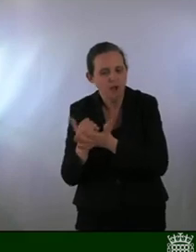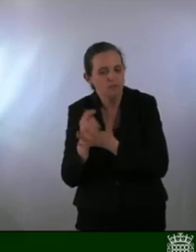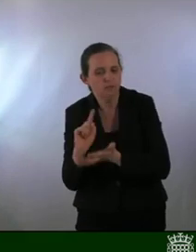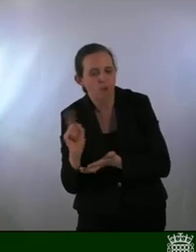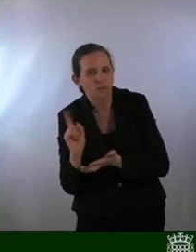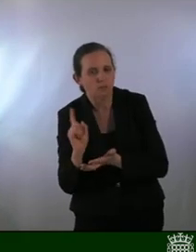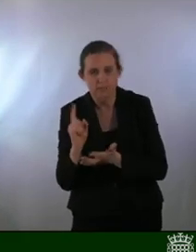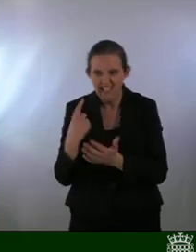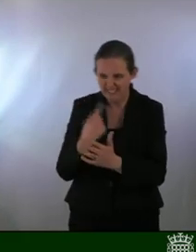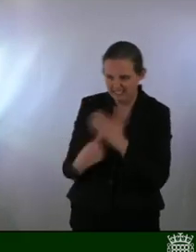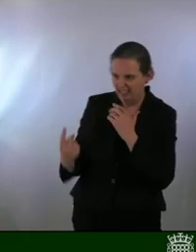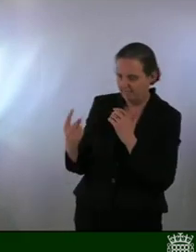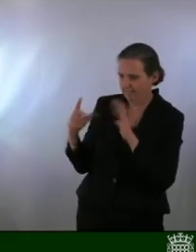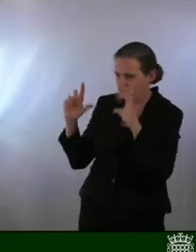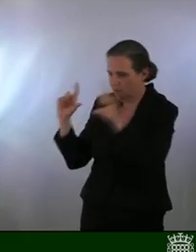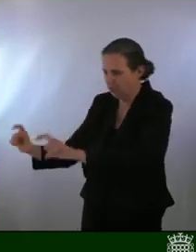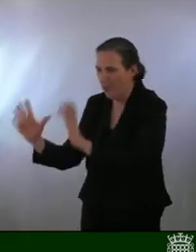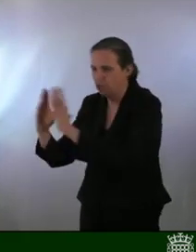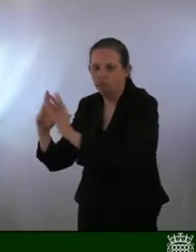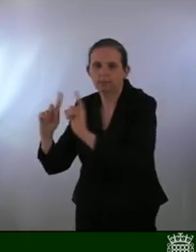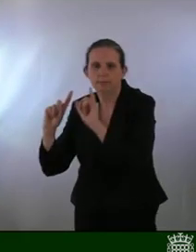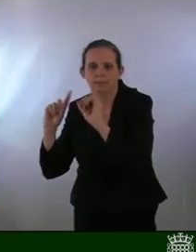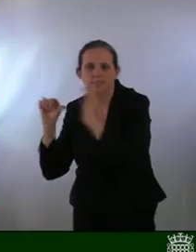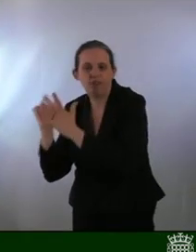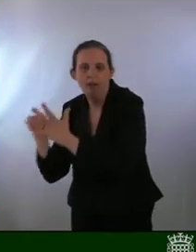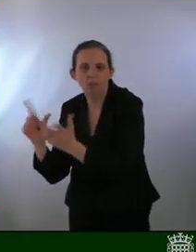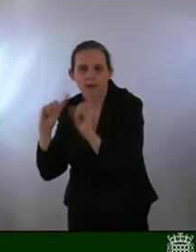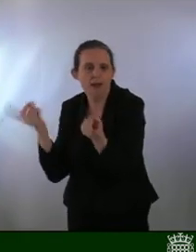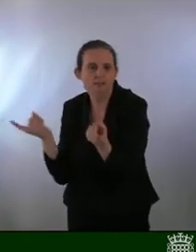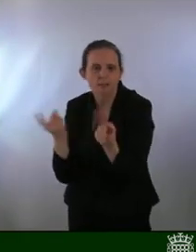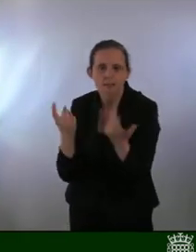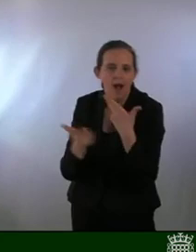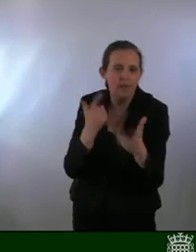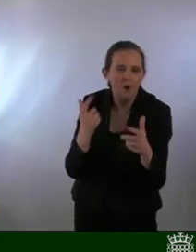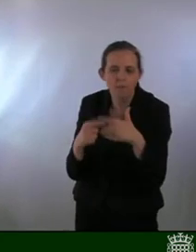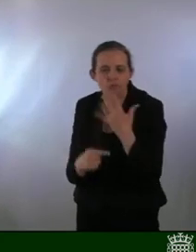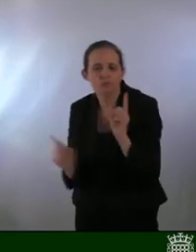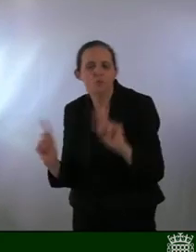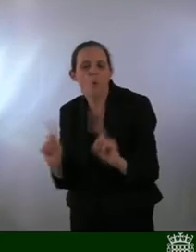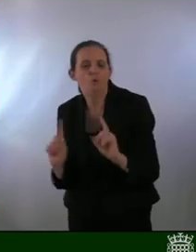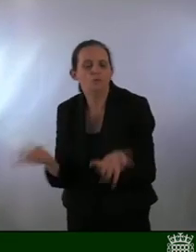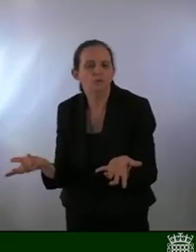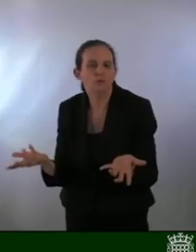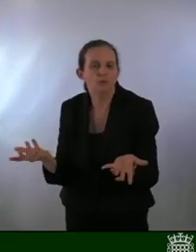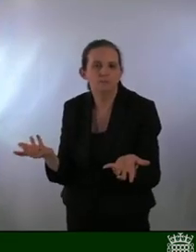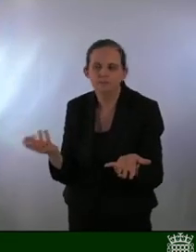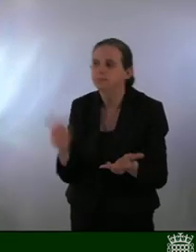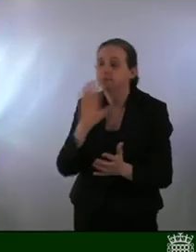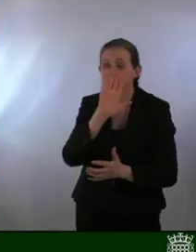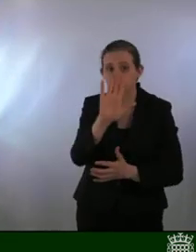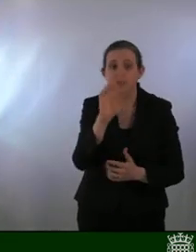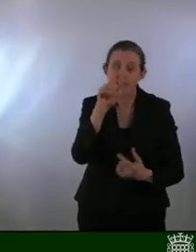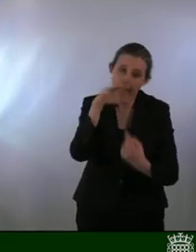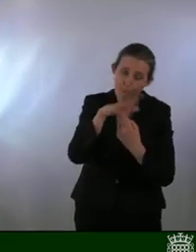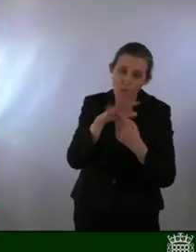not a viable option and alternatives are far from obvious? This point is an incredibly important one and directly